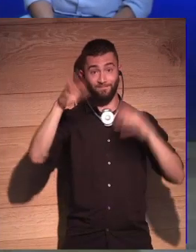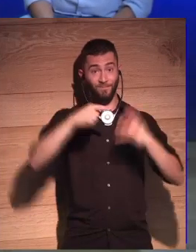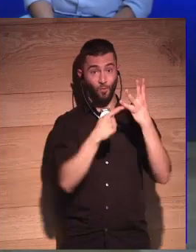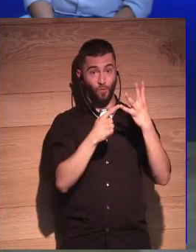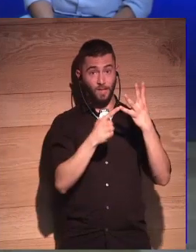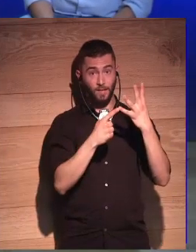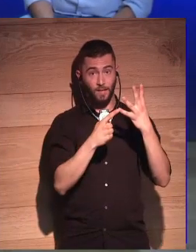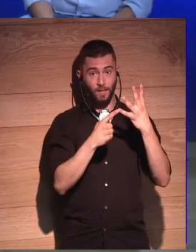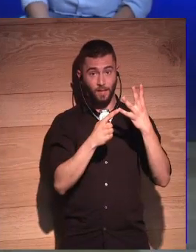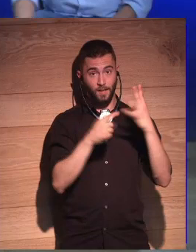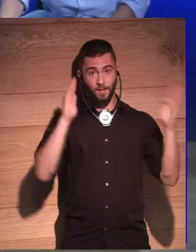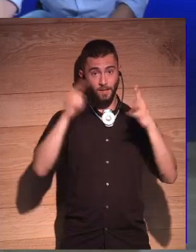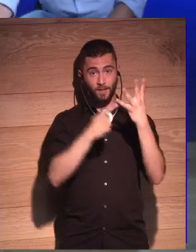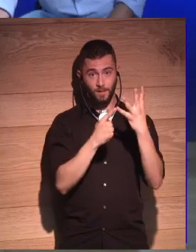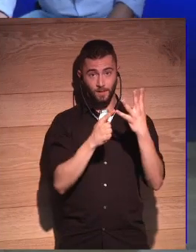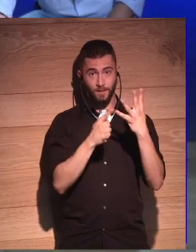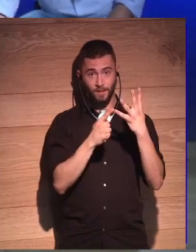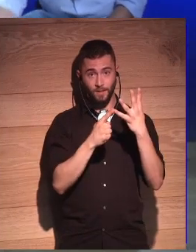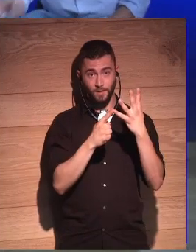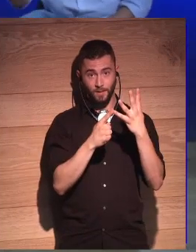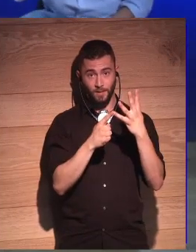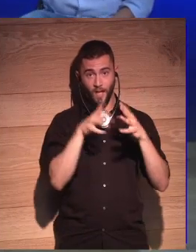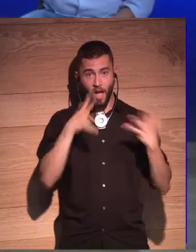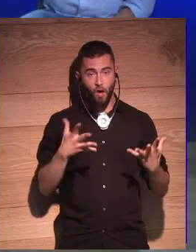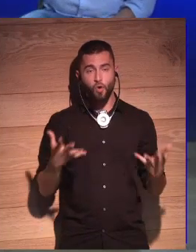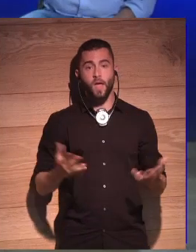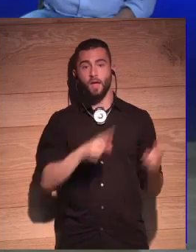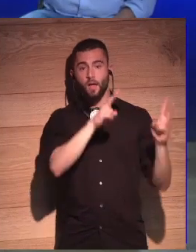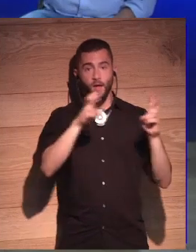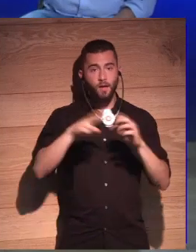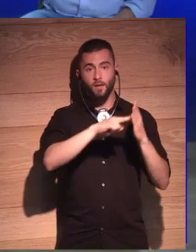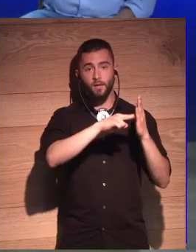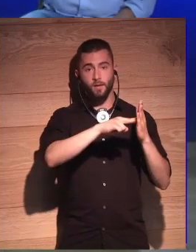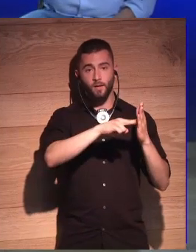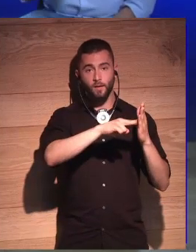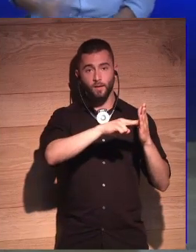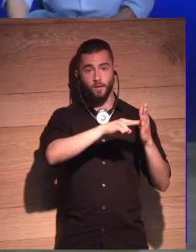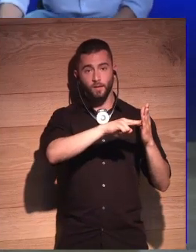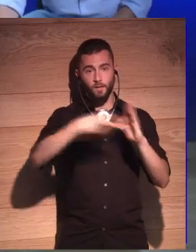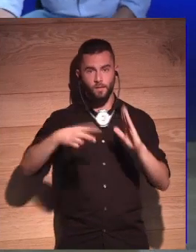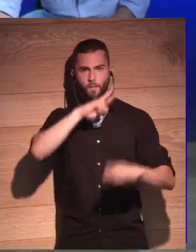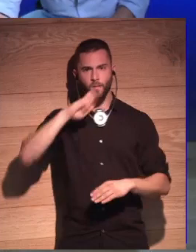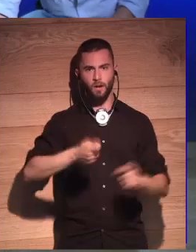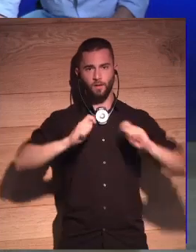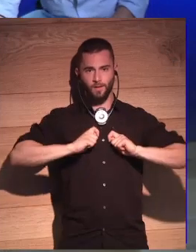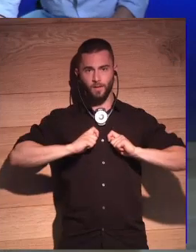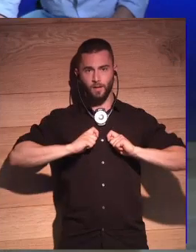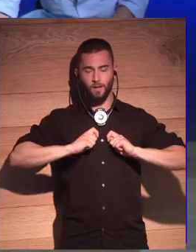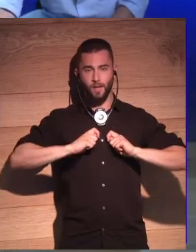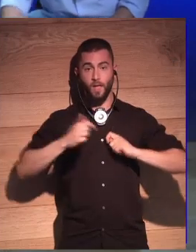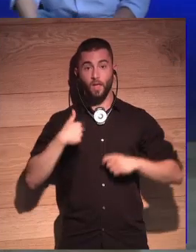we are in the fourth era where technological convergence